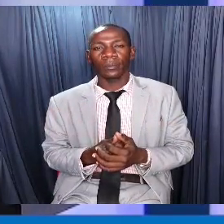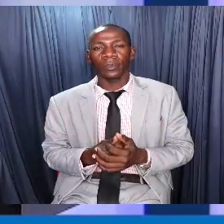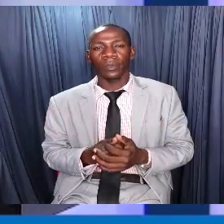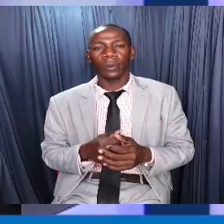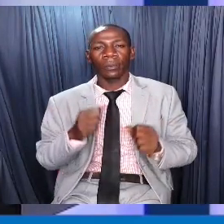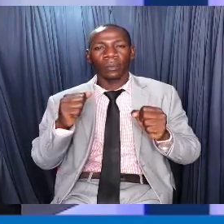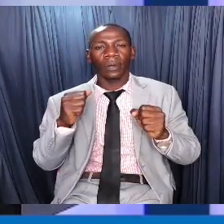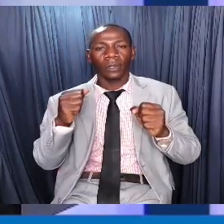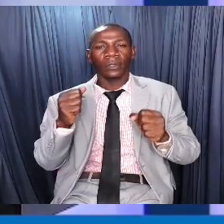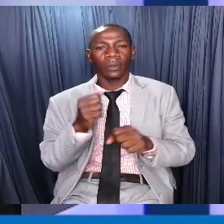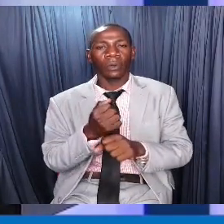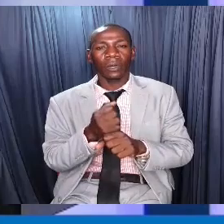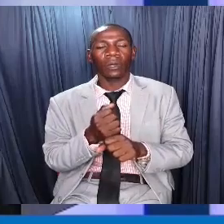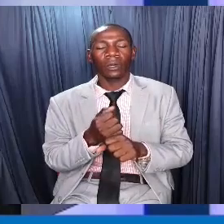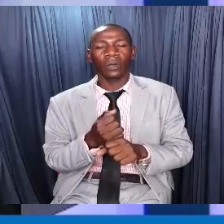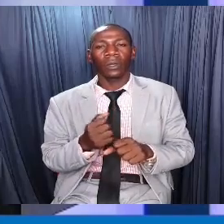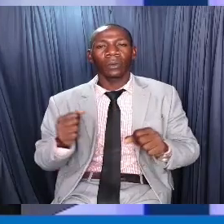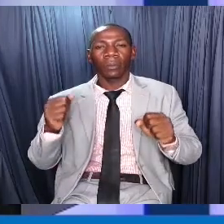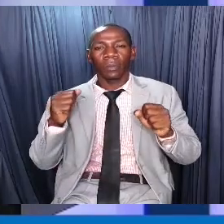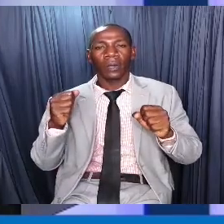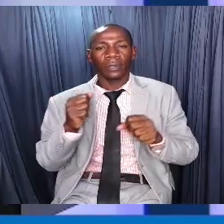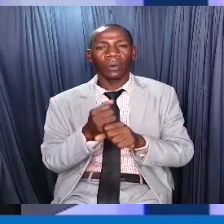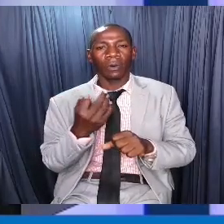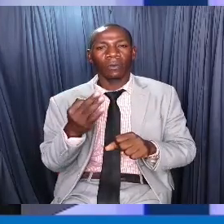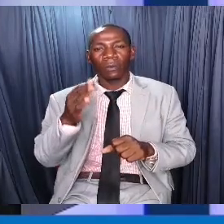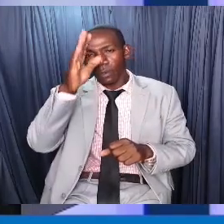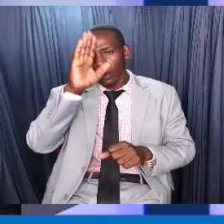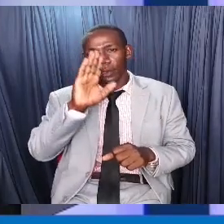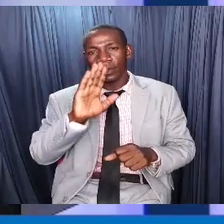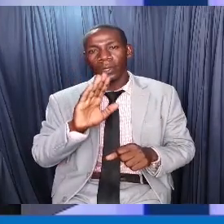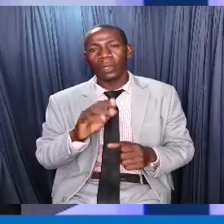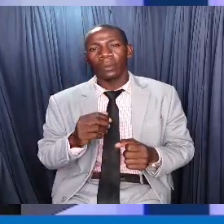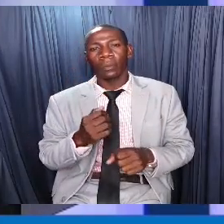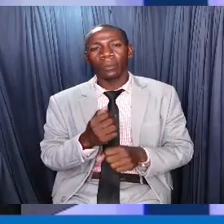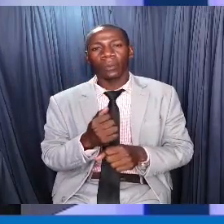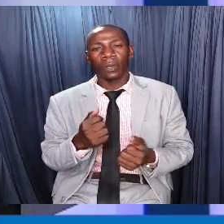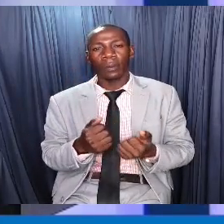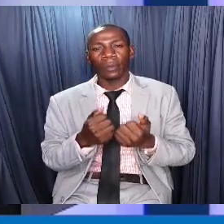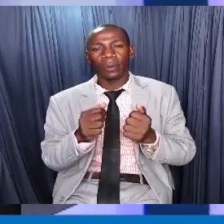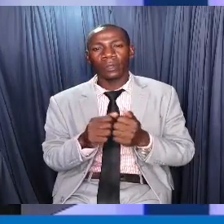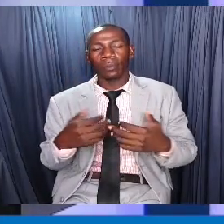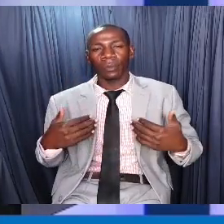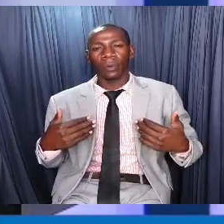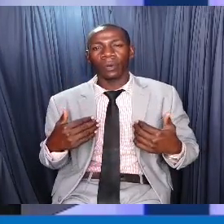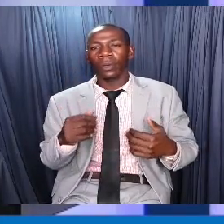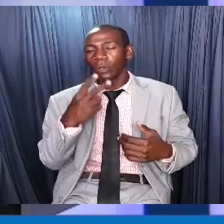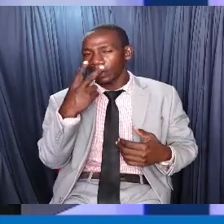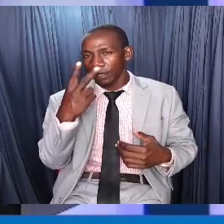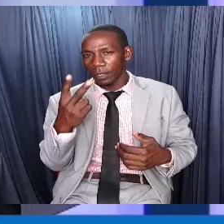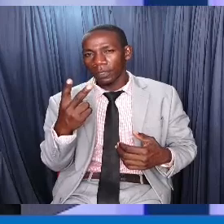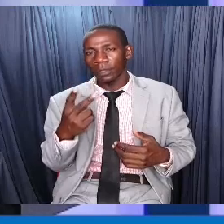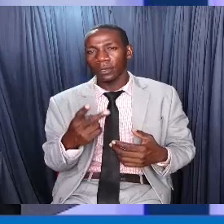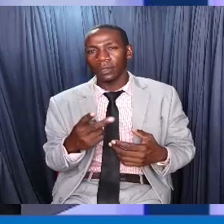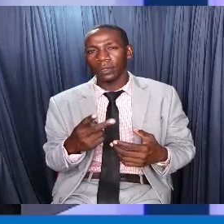Miujiza. The fight was the miracles. Kazi za Mungu. The works of God. Zinafanywa na watu. Done by people ambao wao wanaona whom they